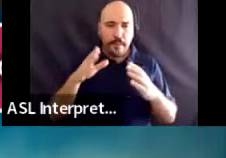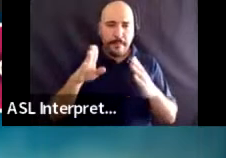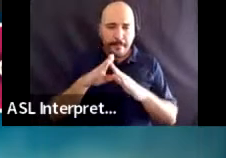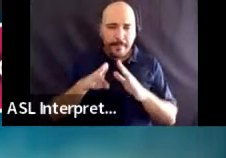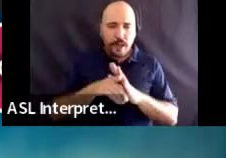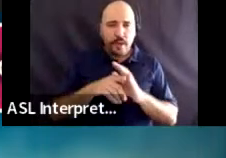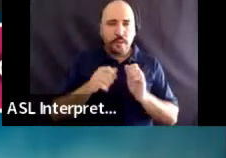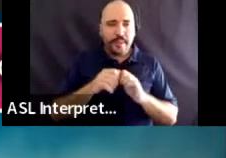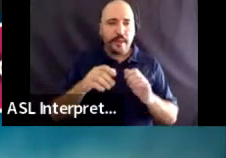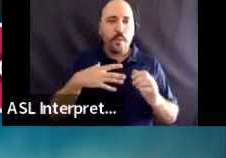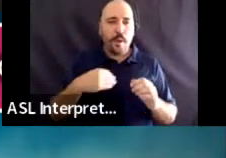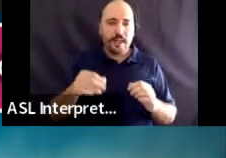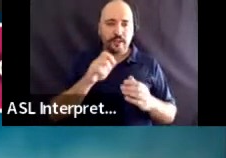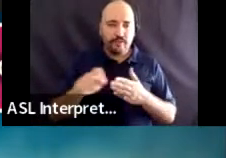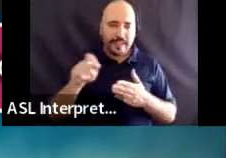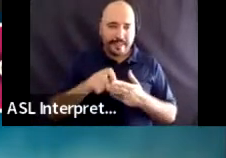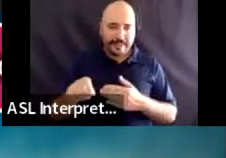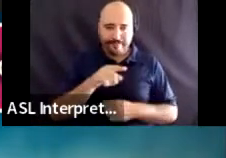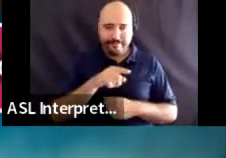white writing.